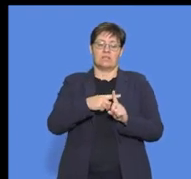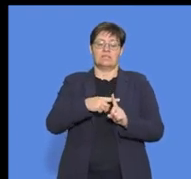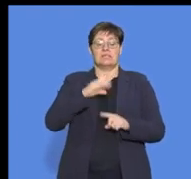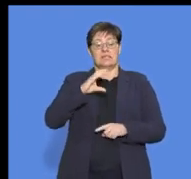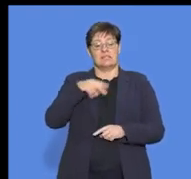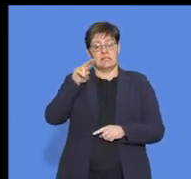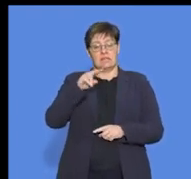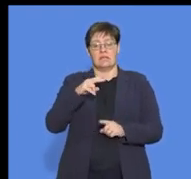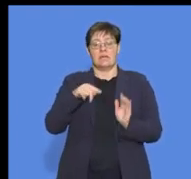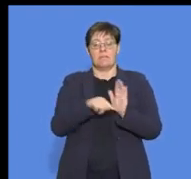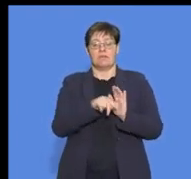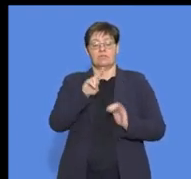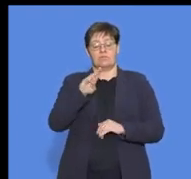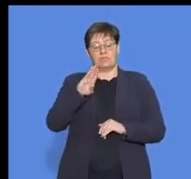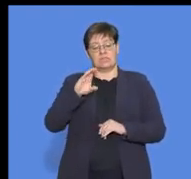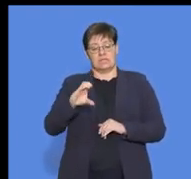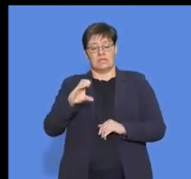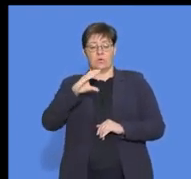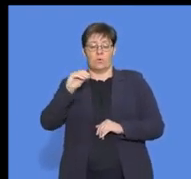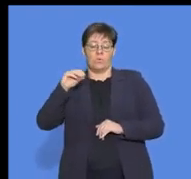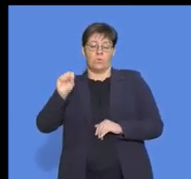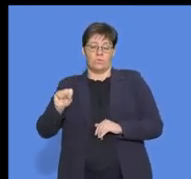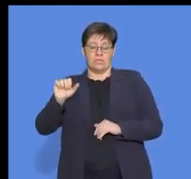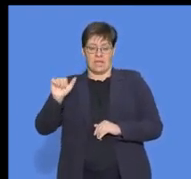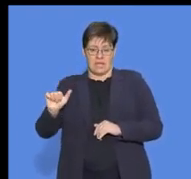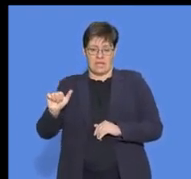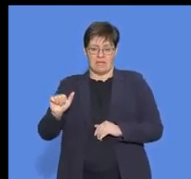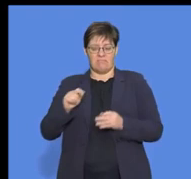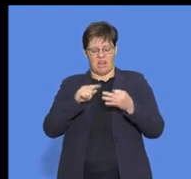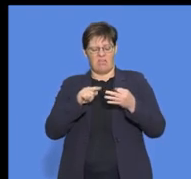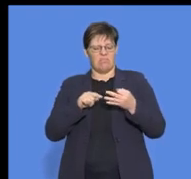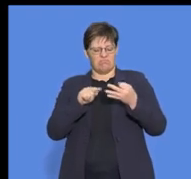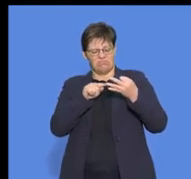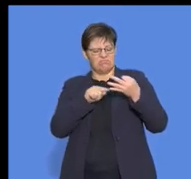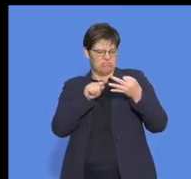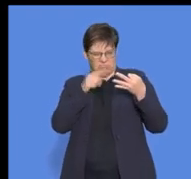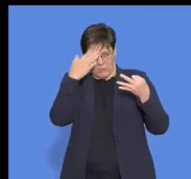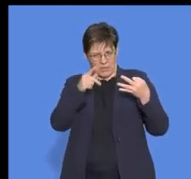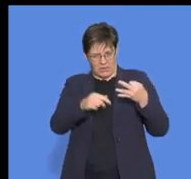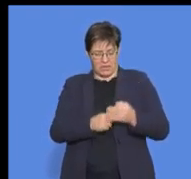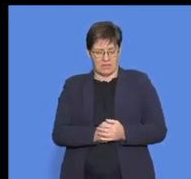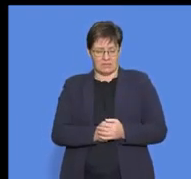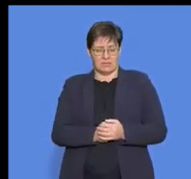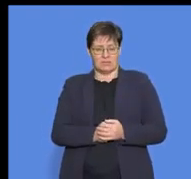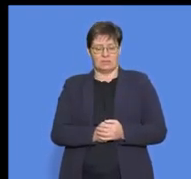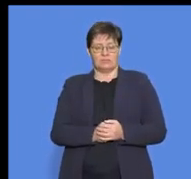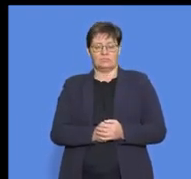C squared minus 2BC cos A. And I think you're familiar with the other two.